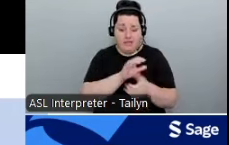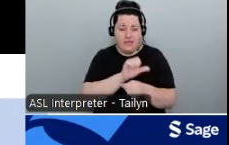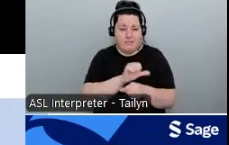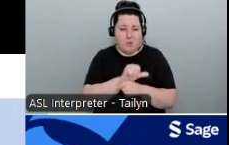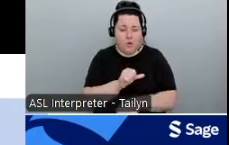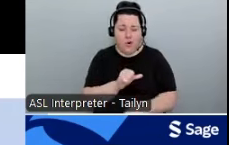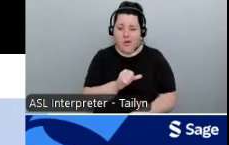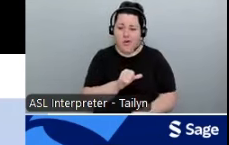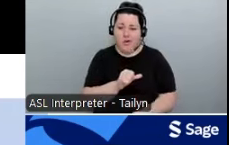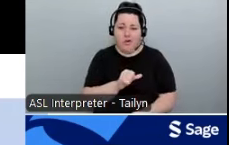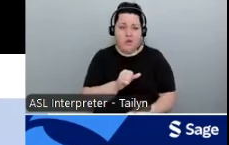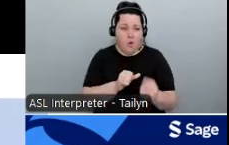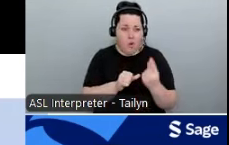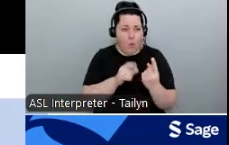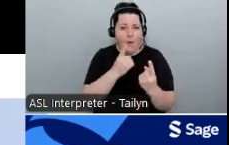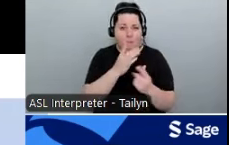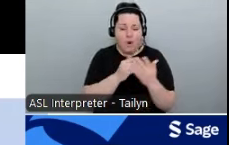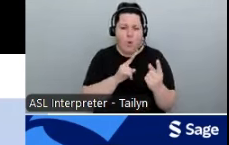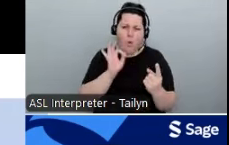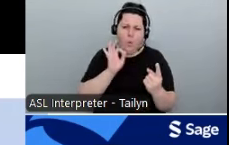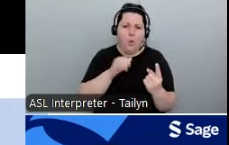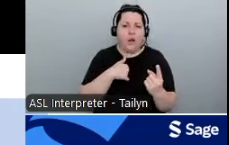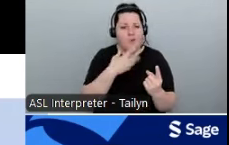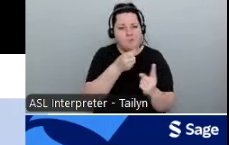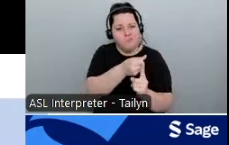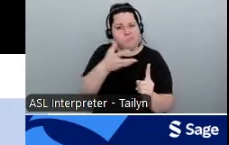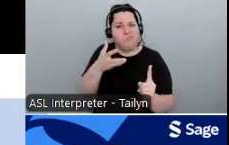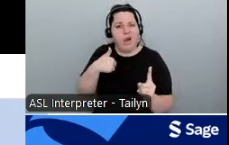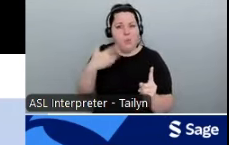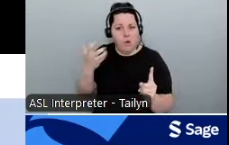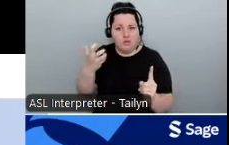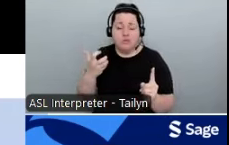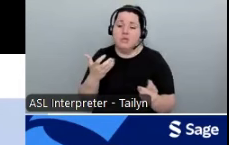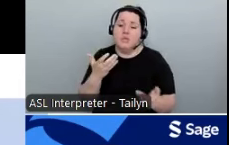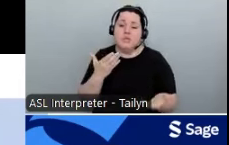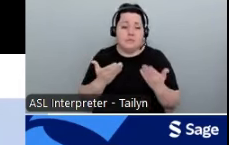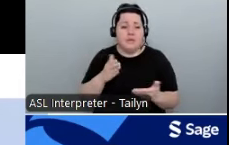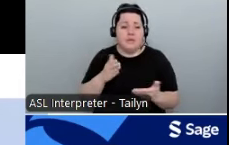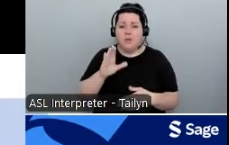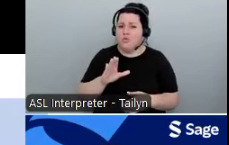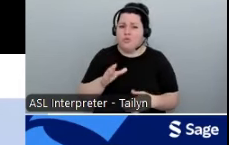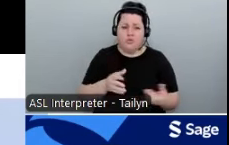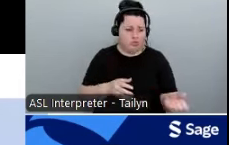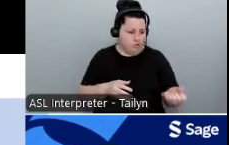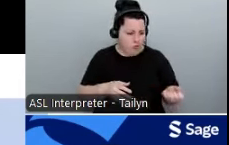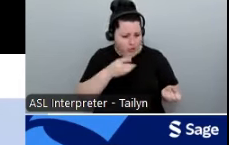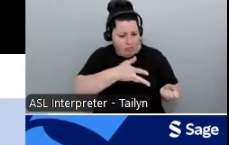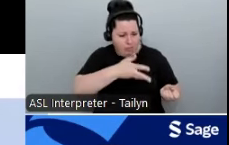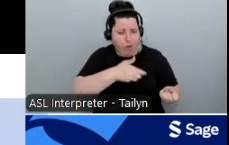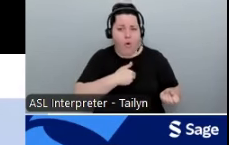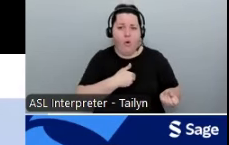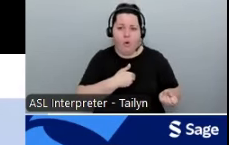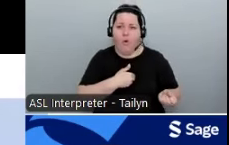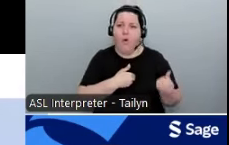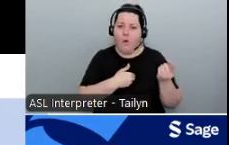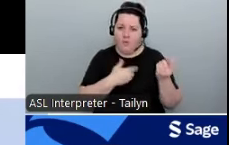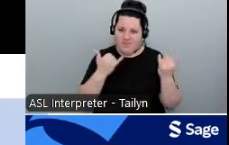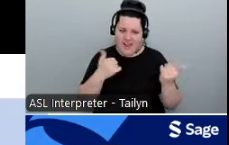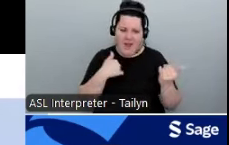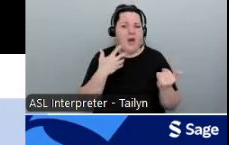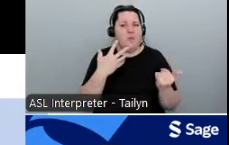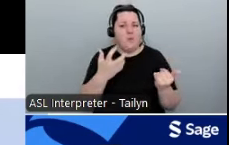you now want to build upon. Perhaps it's been sitting in your drawer for a while and you finally want to do something with